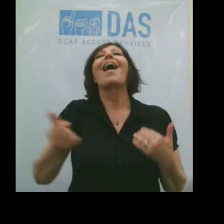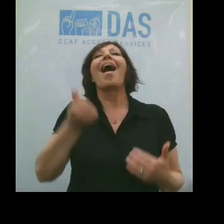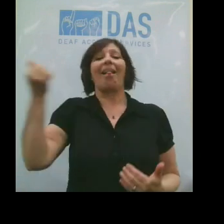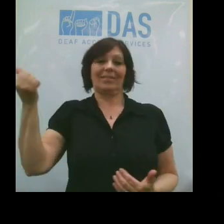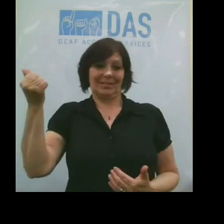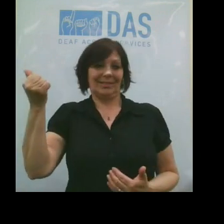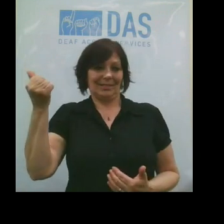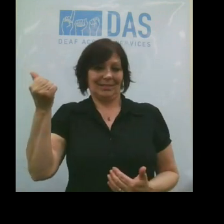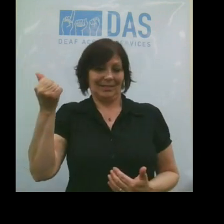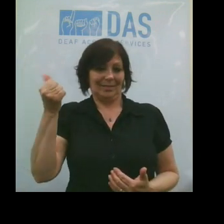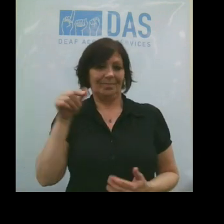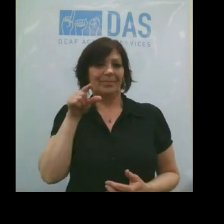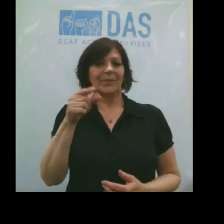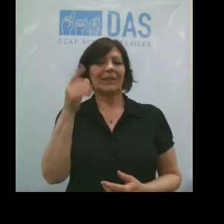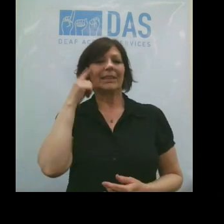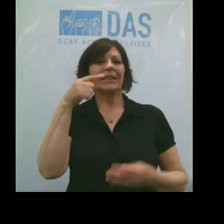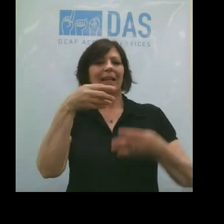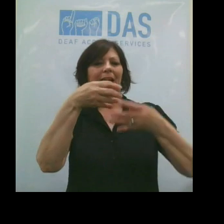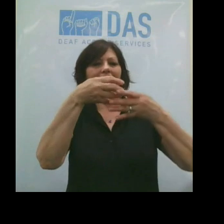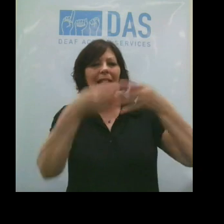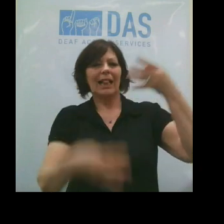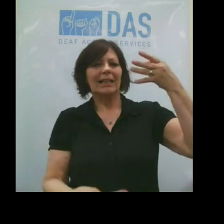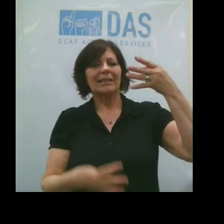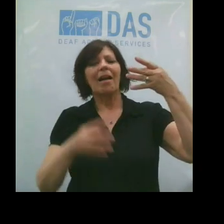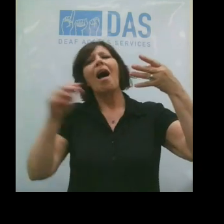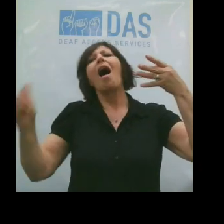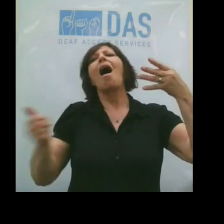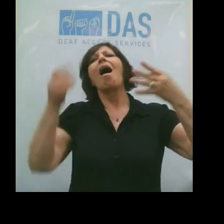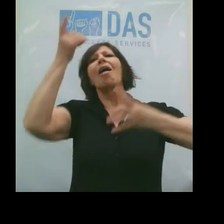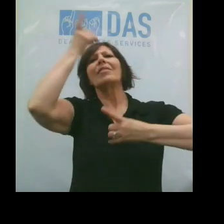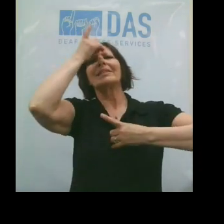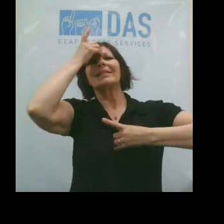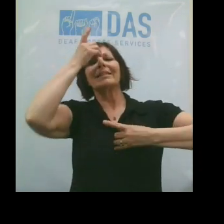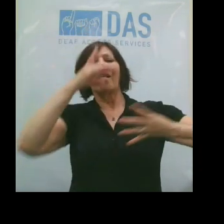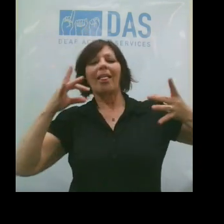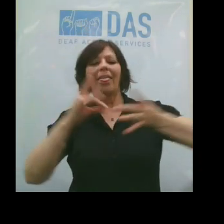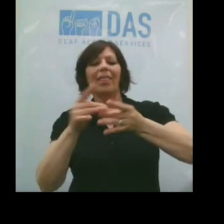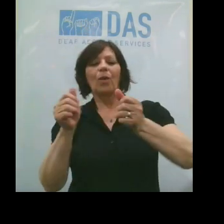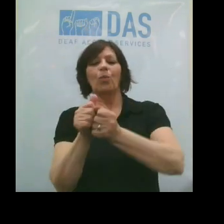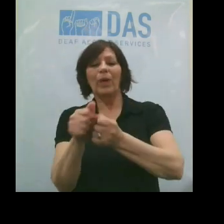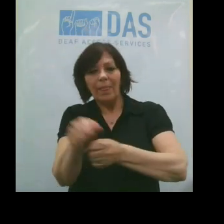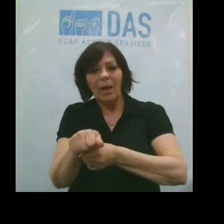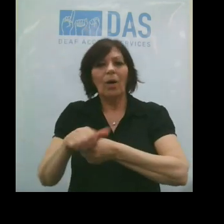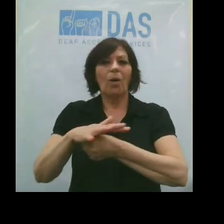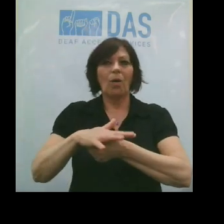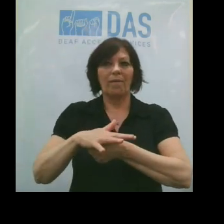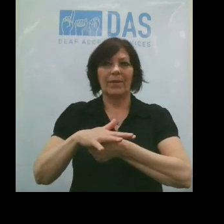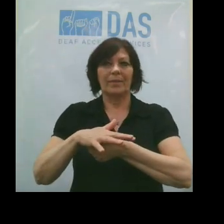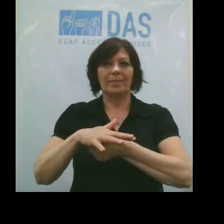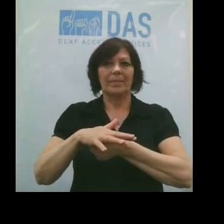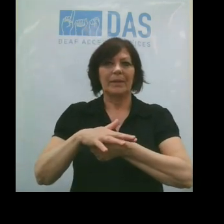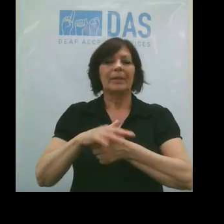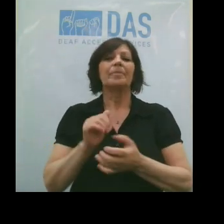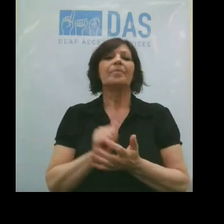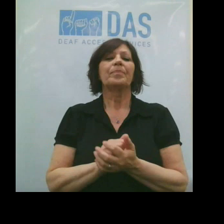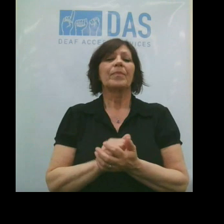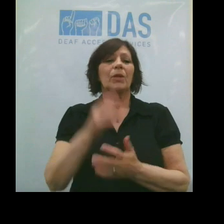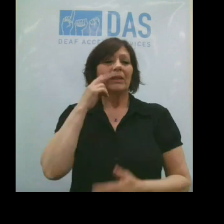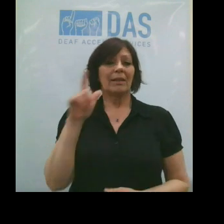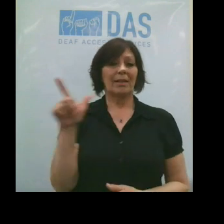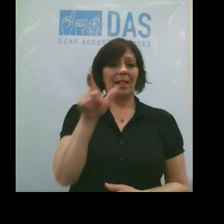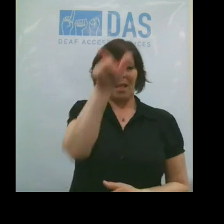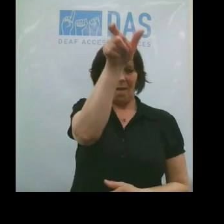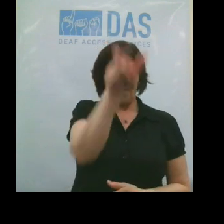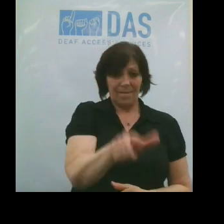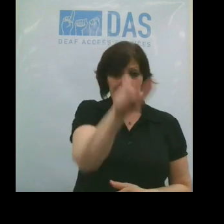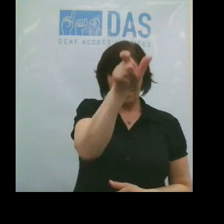see these are the lists of comorbidities that have been associated with COVID related deaths in New York State on the left